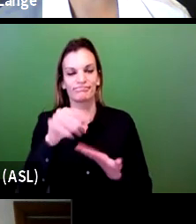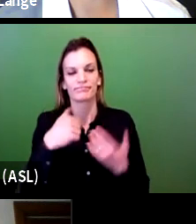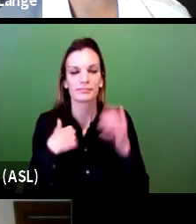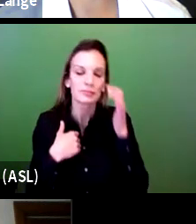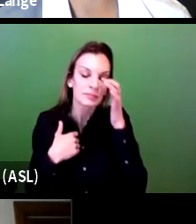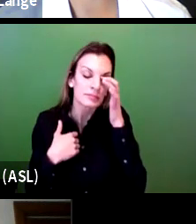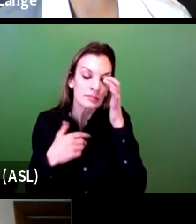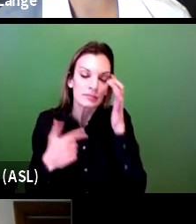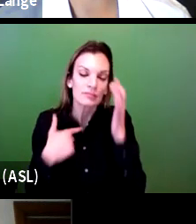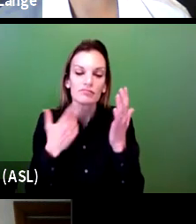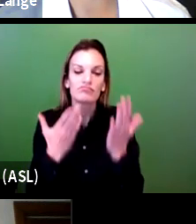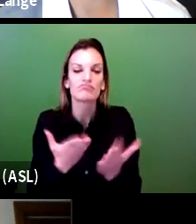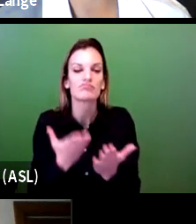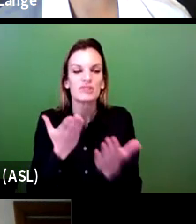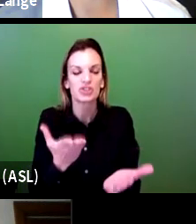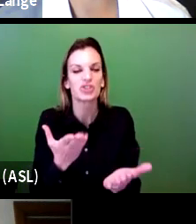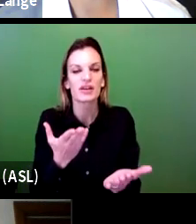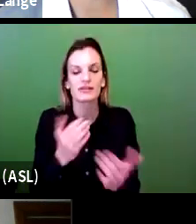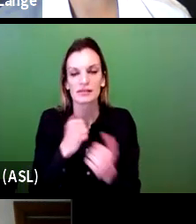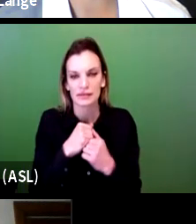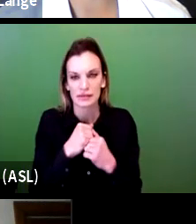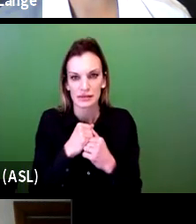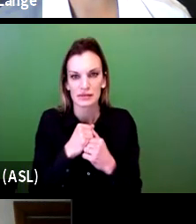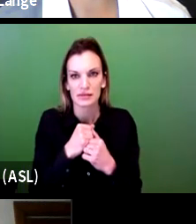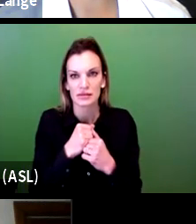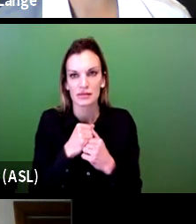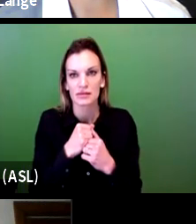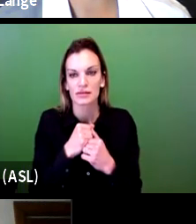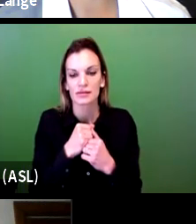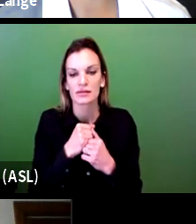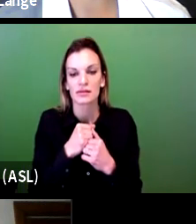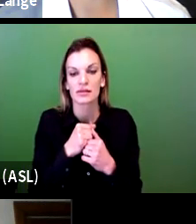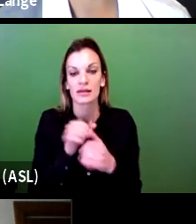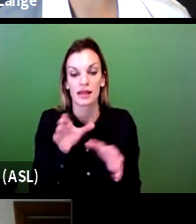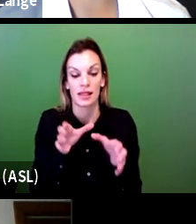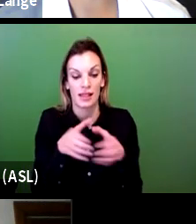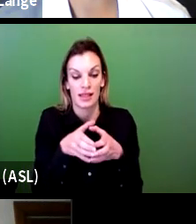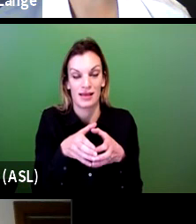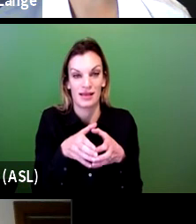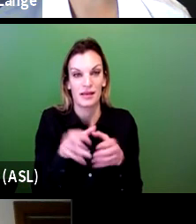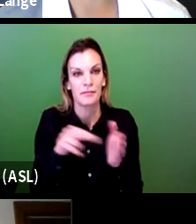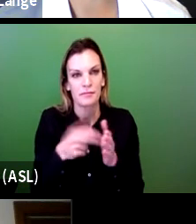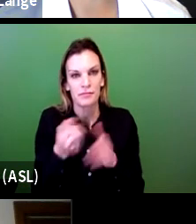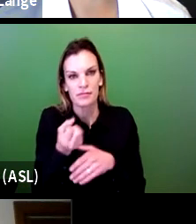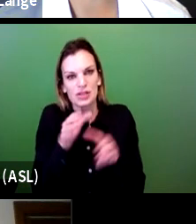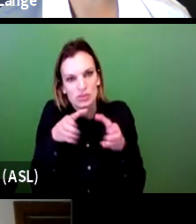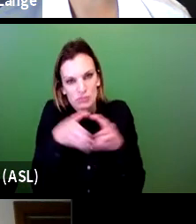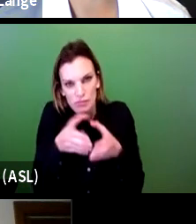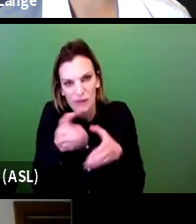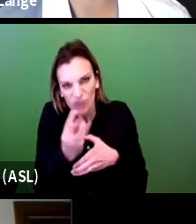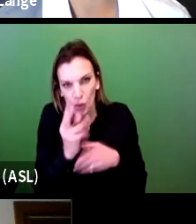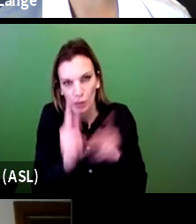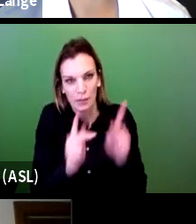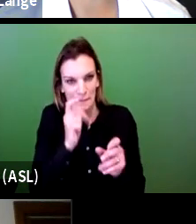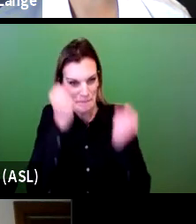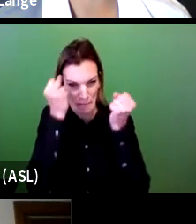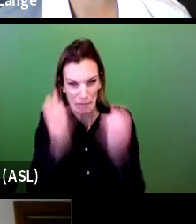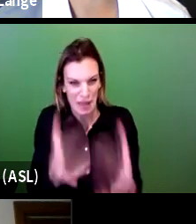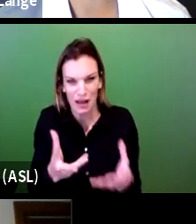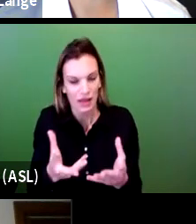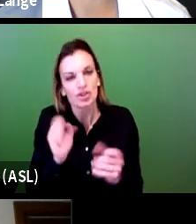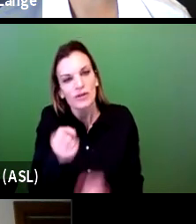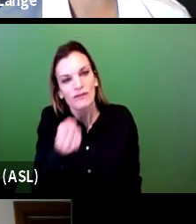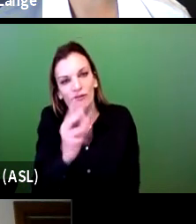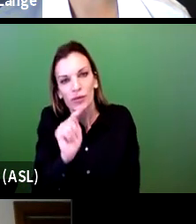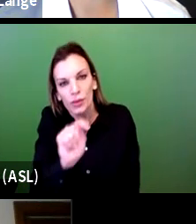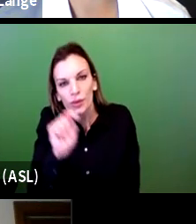would suggest that we keep our committees at a minimal number of people, small number. So it's a